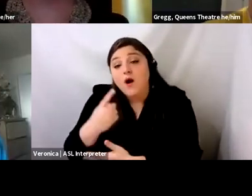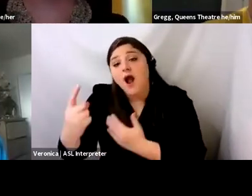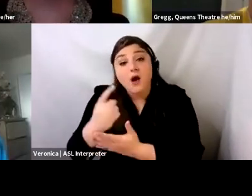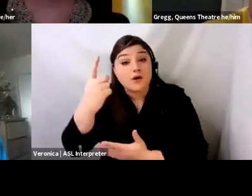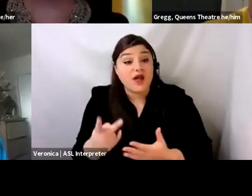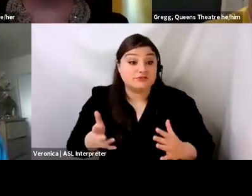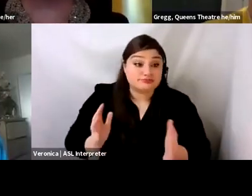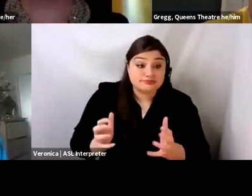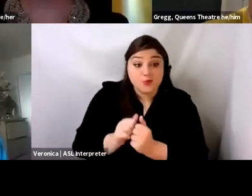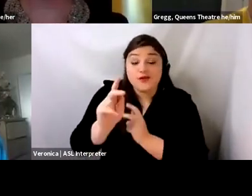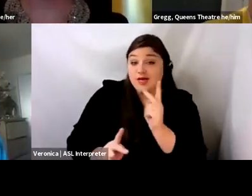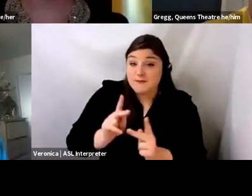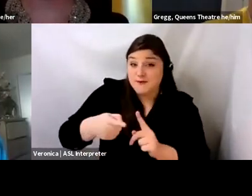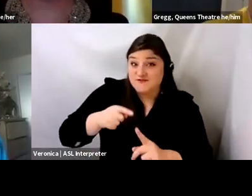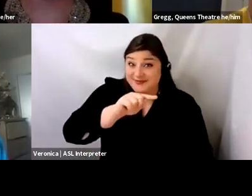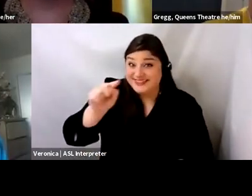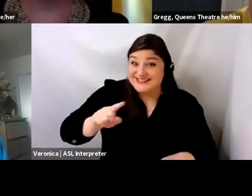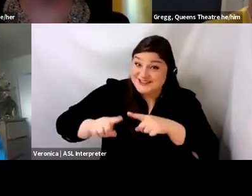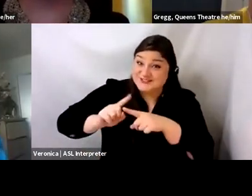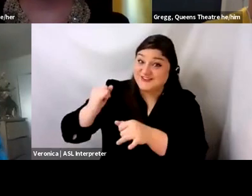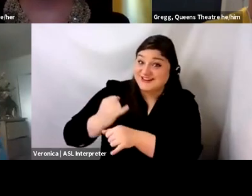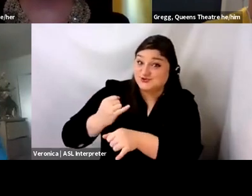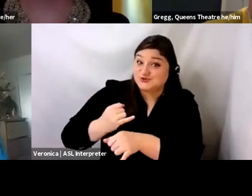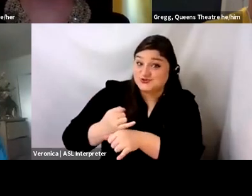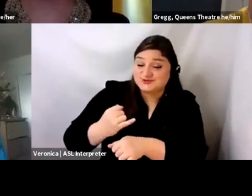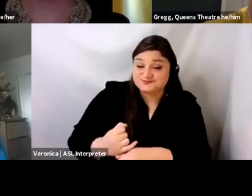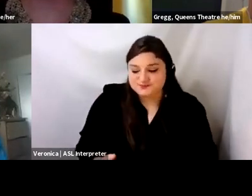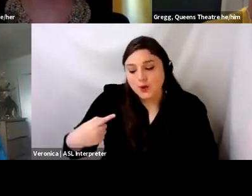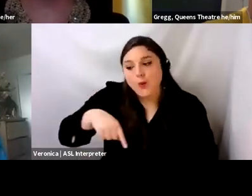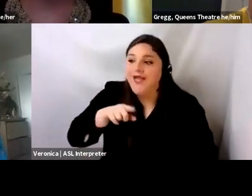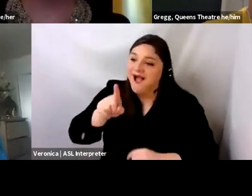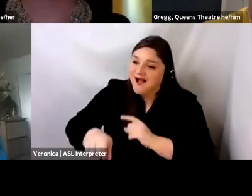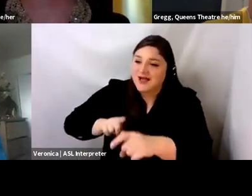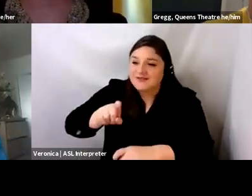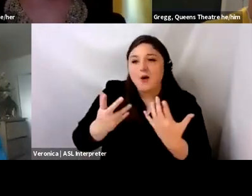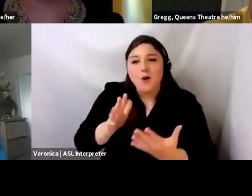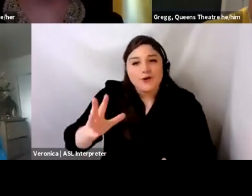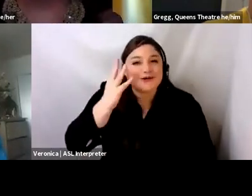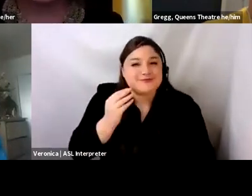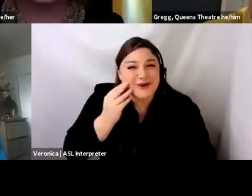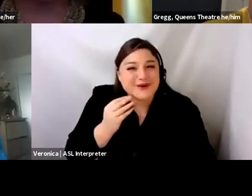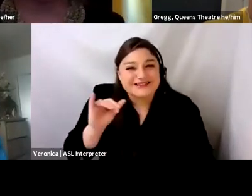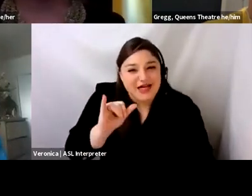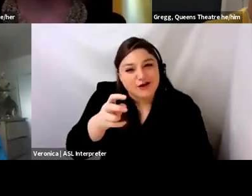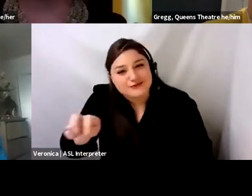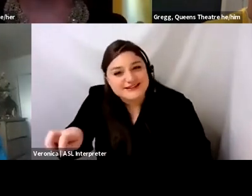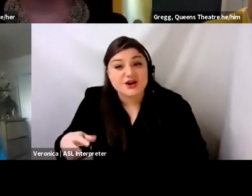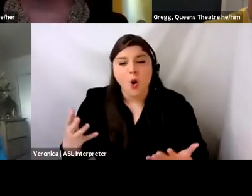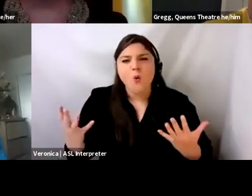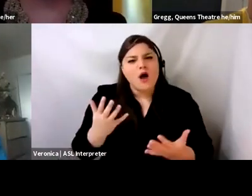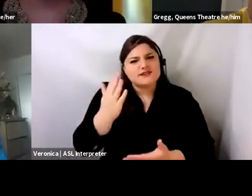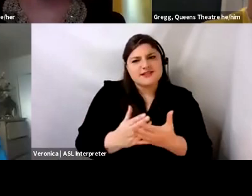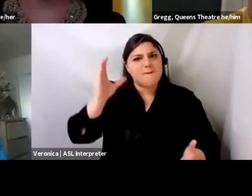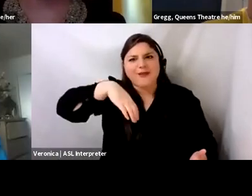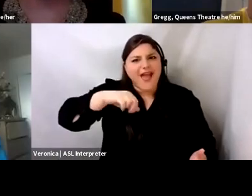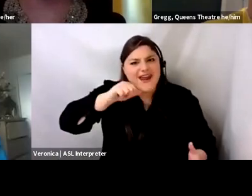institutions and talking about what, you know, what it was like to transition, what were the challenges, what were the unexpected benefits of